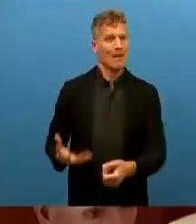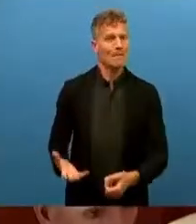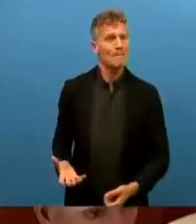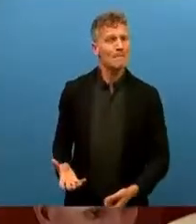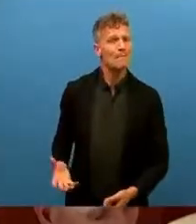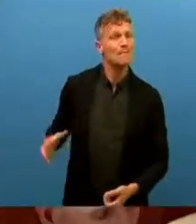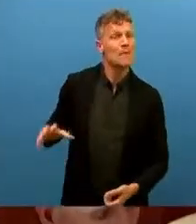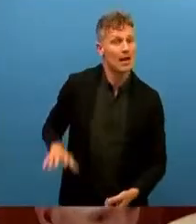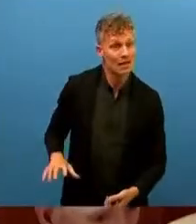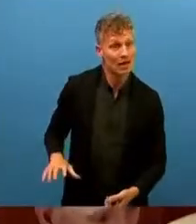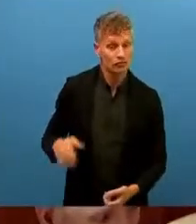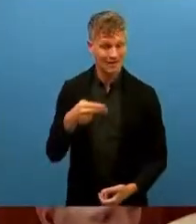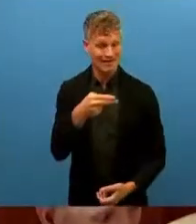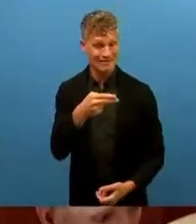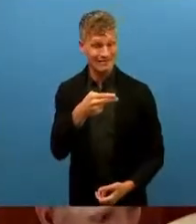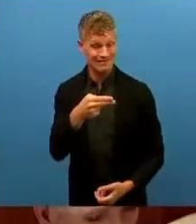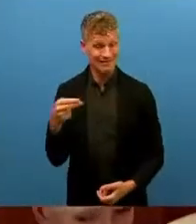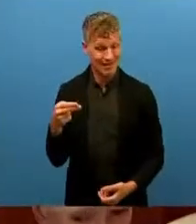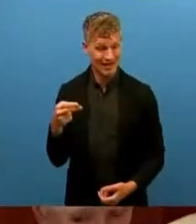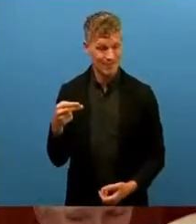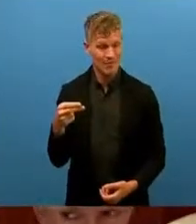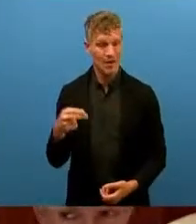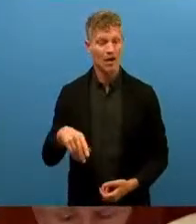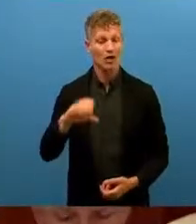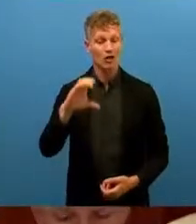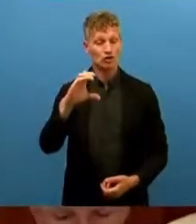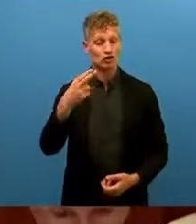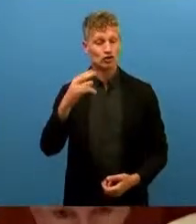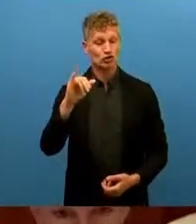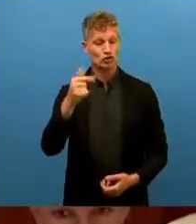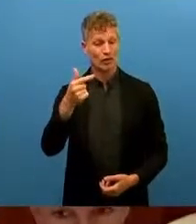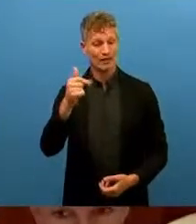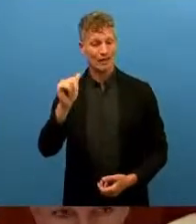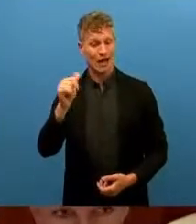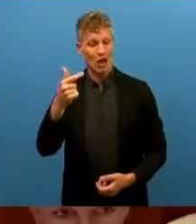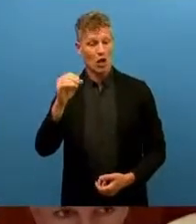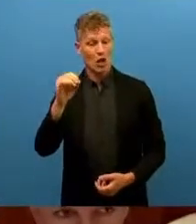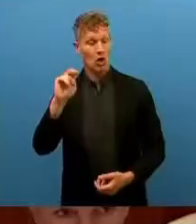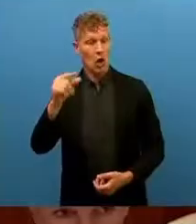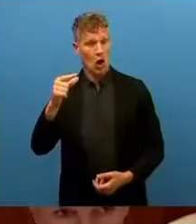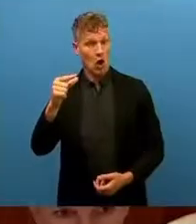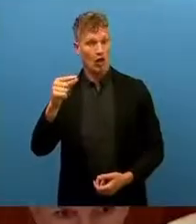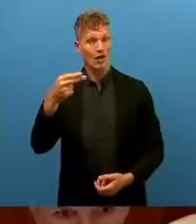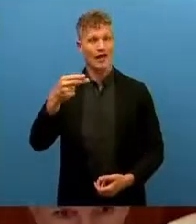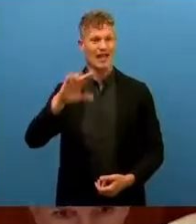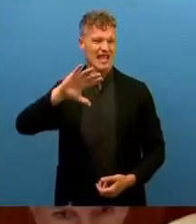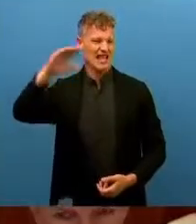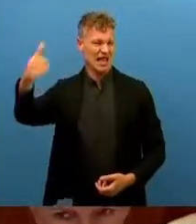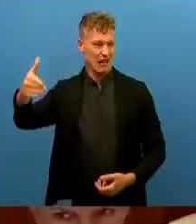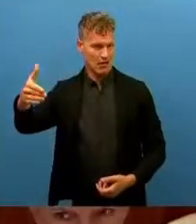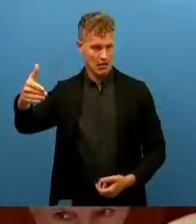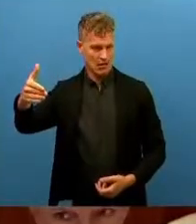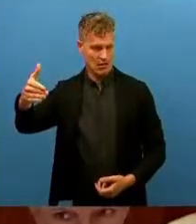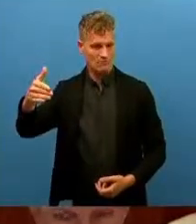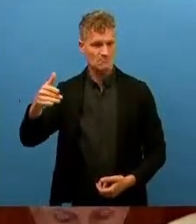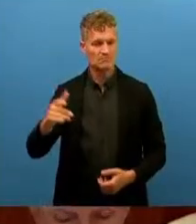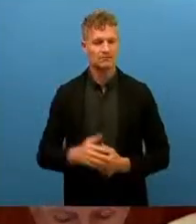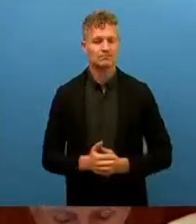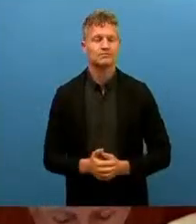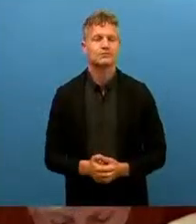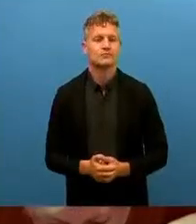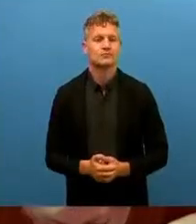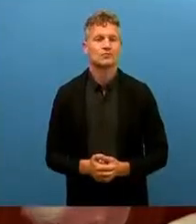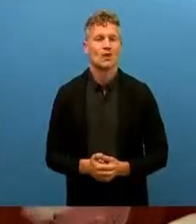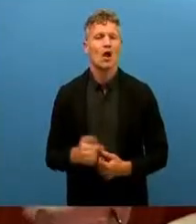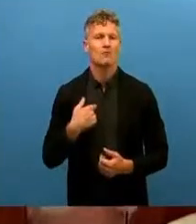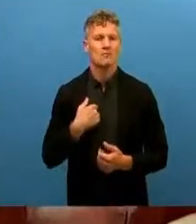At the outset, I paid tribute to Indigenous leaders and elders who sacrificed for the cause of Indigenous people's voices to